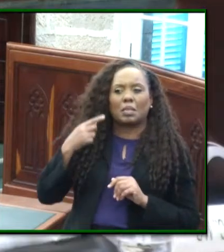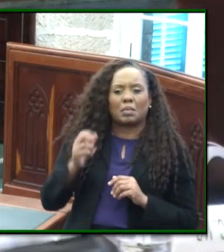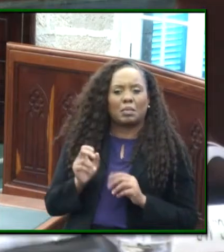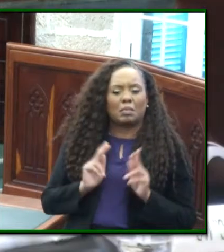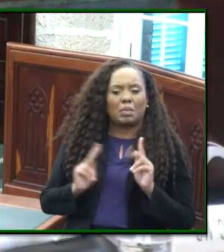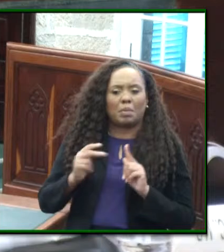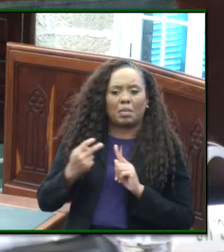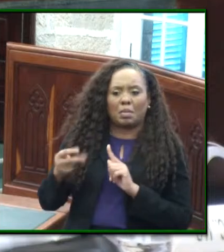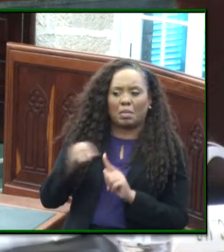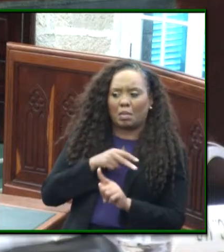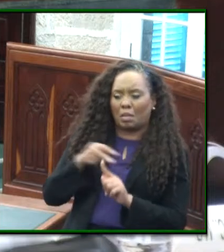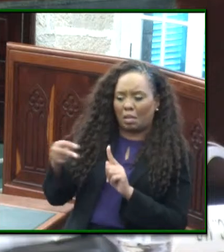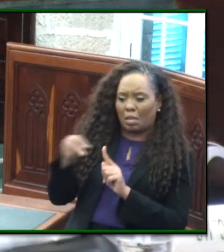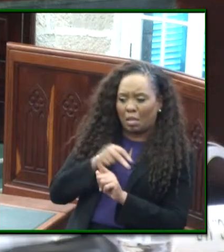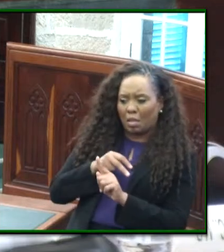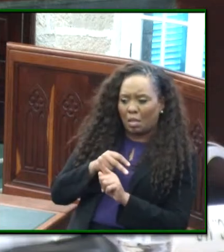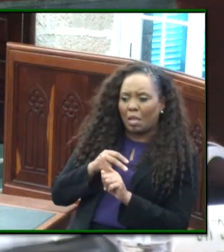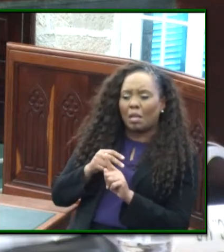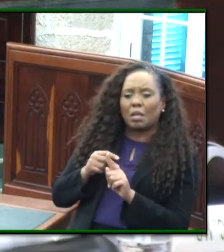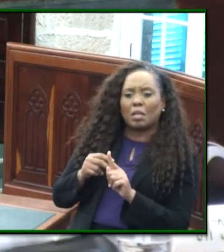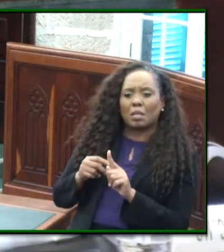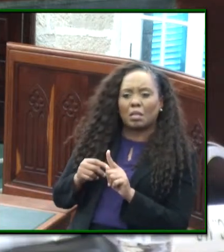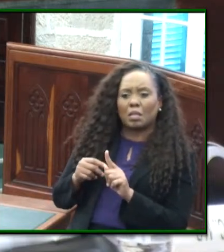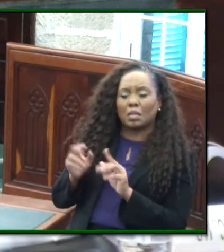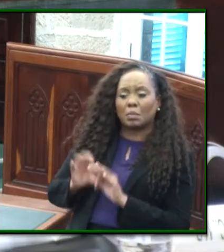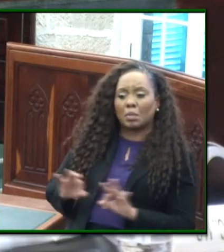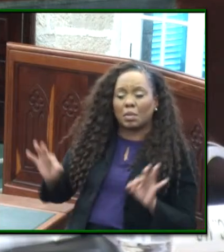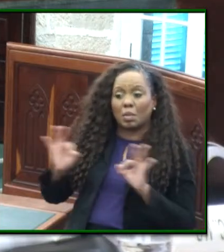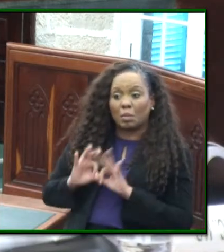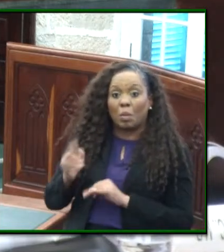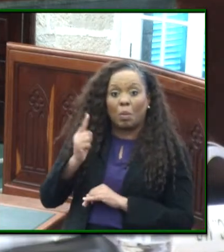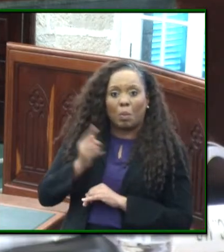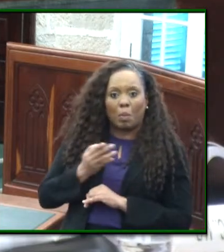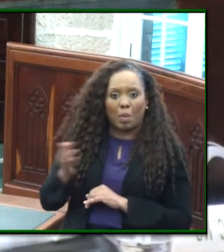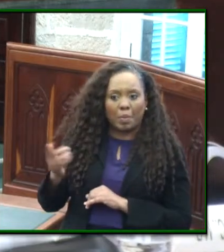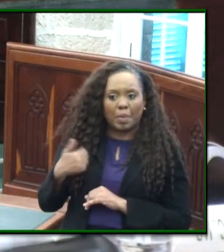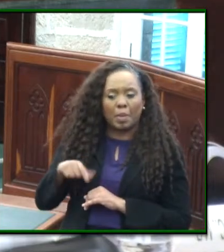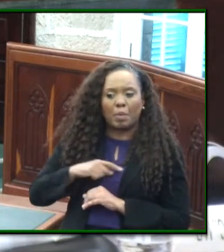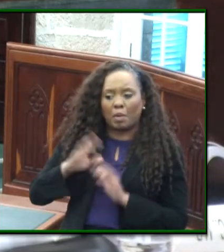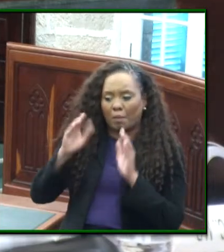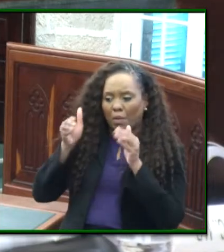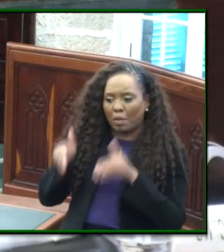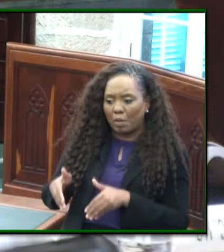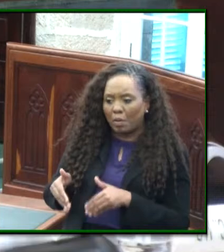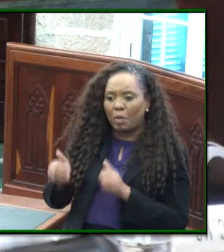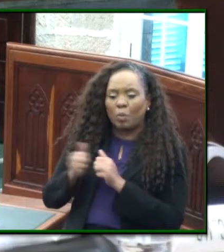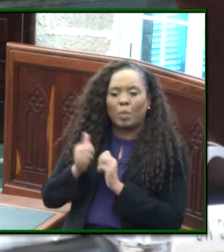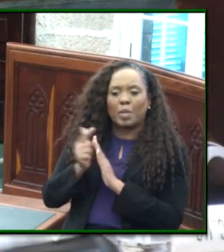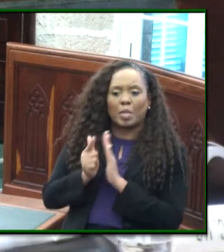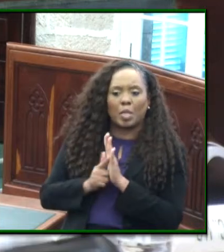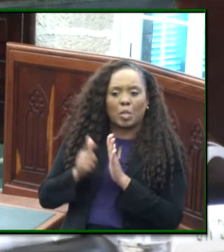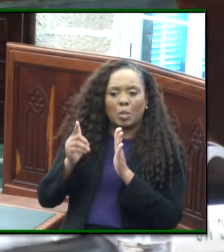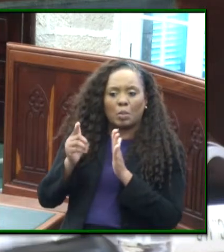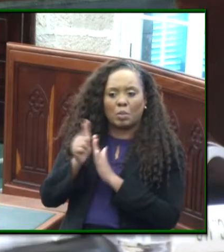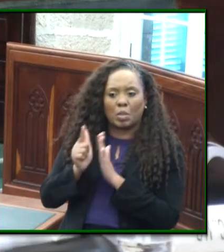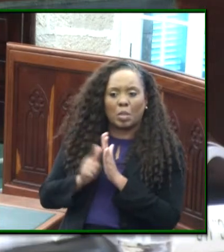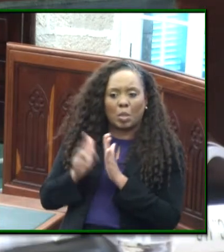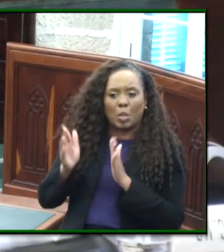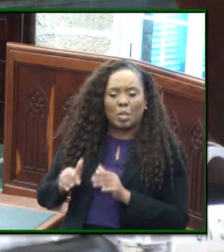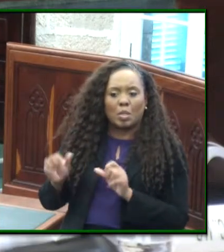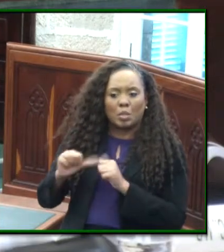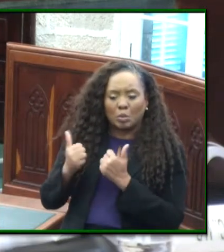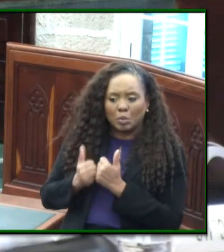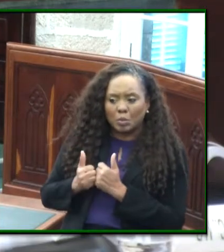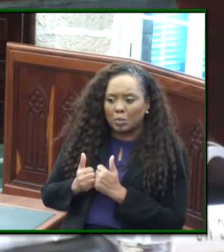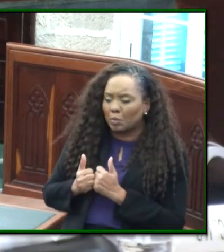was President of the Bar and I was Secretary of the Bar, one of the things that we had to focus on was dealing as the lawyers in terms of making